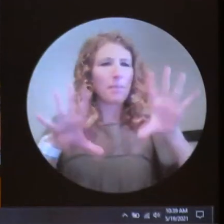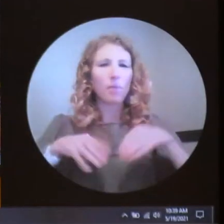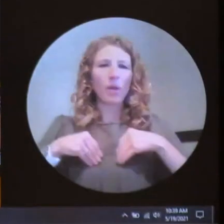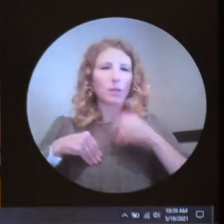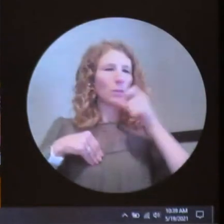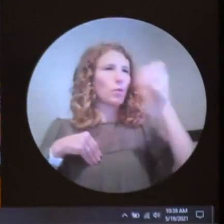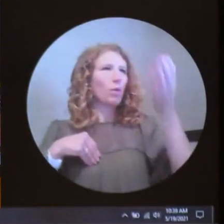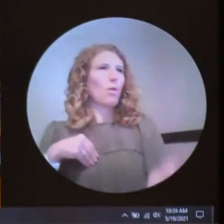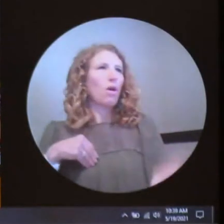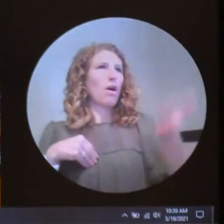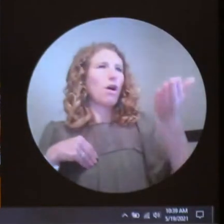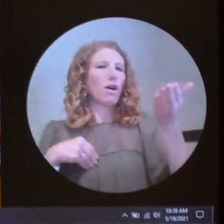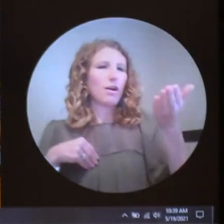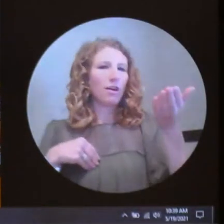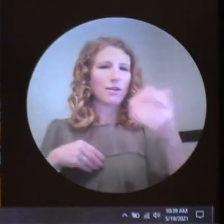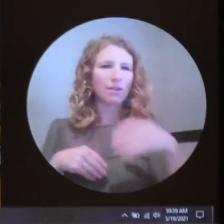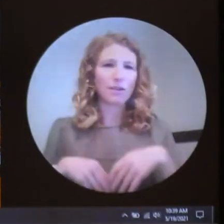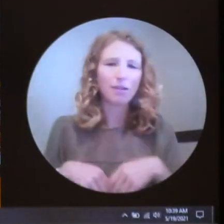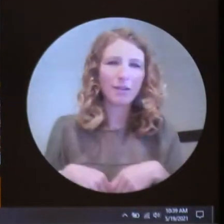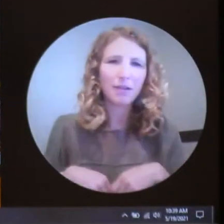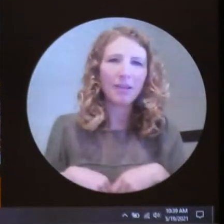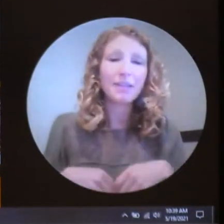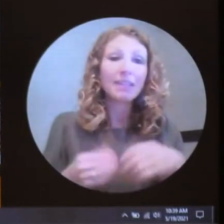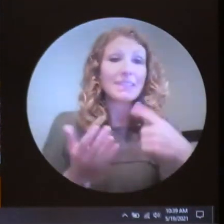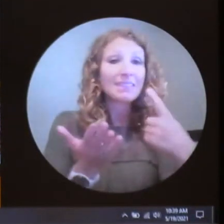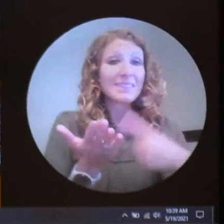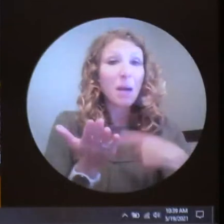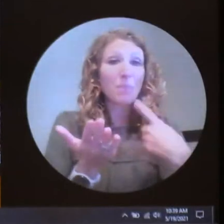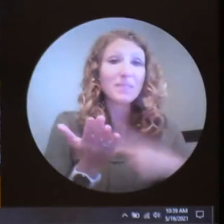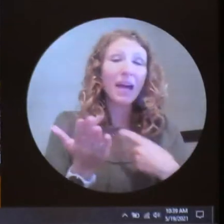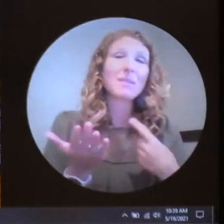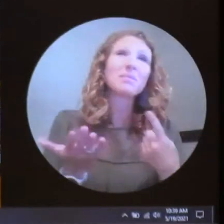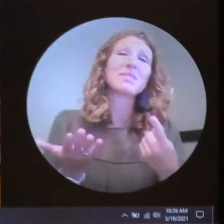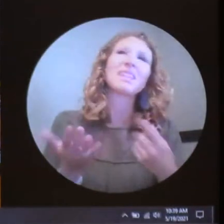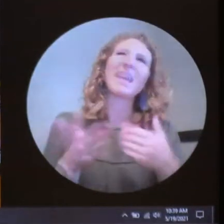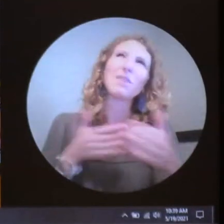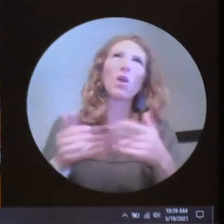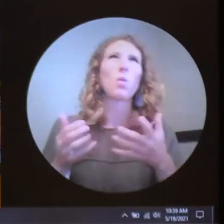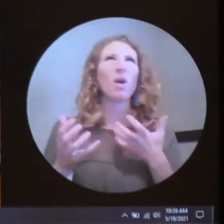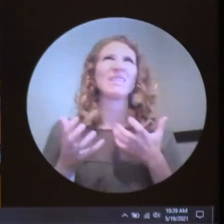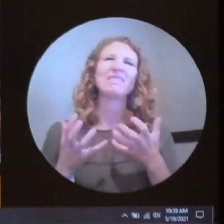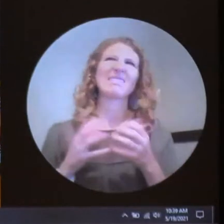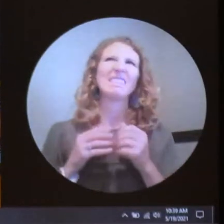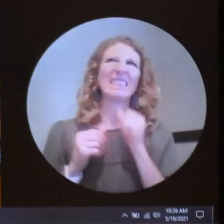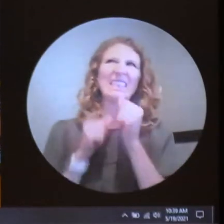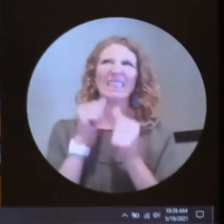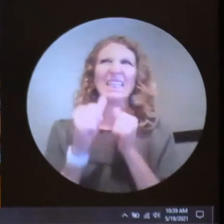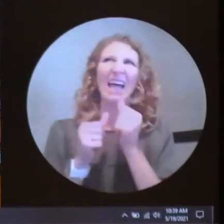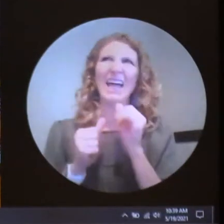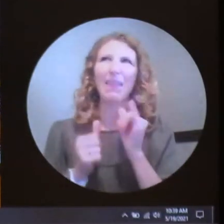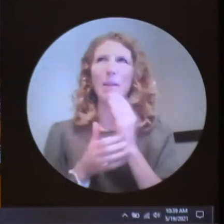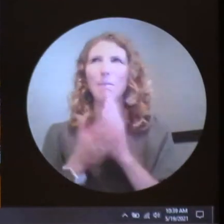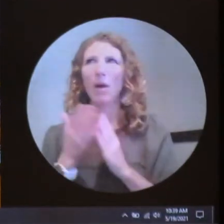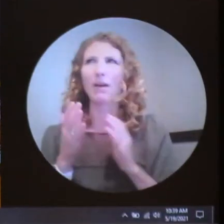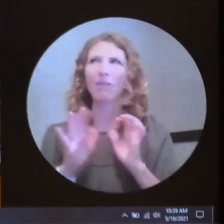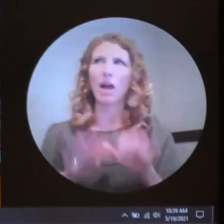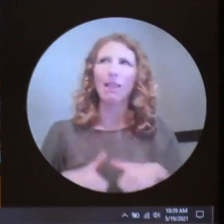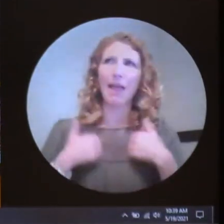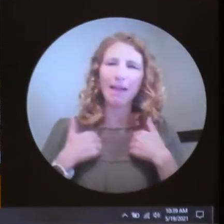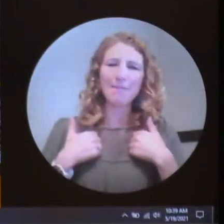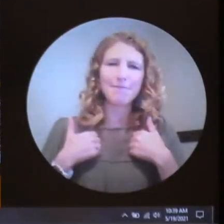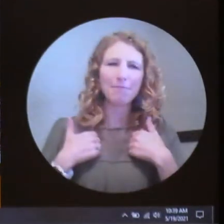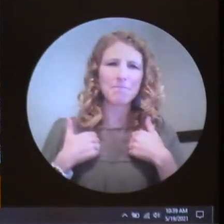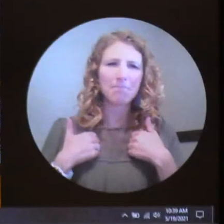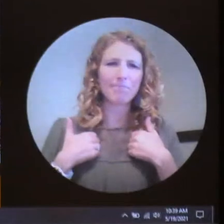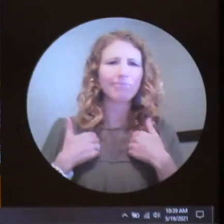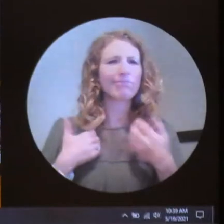not. Sometimes, as much as we want to deny it, we do have to confront the